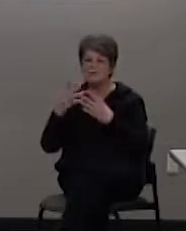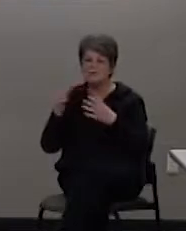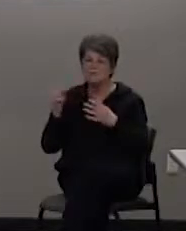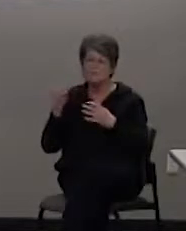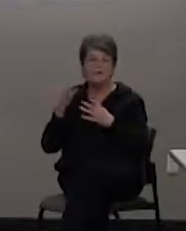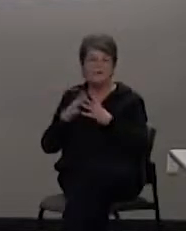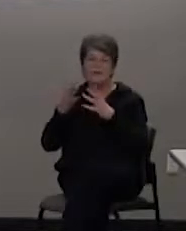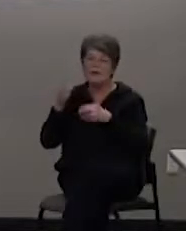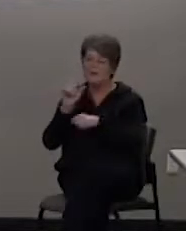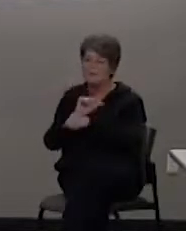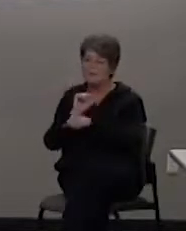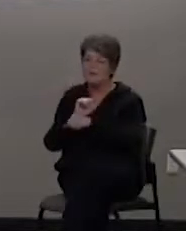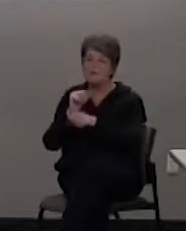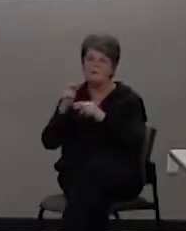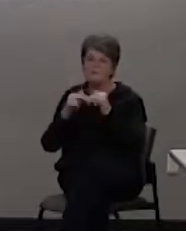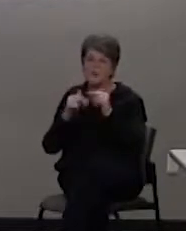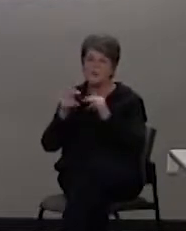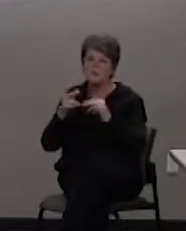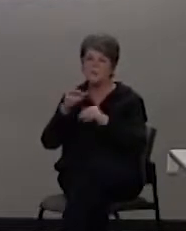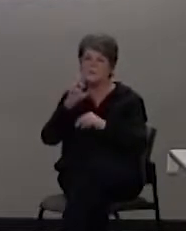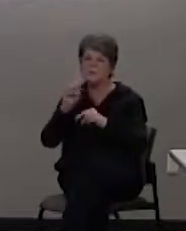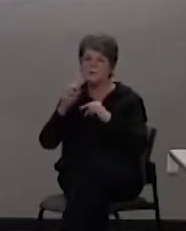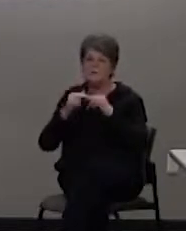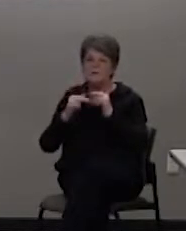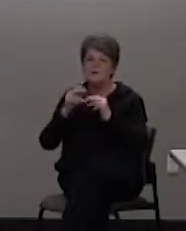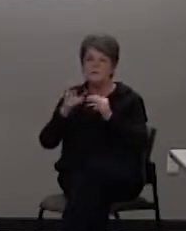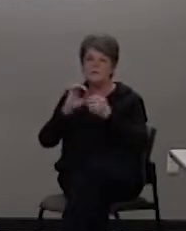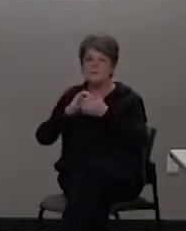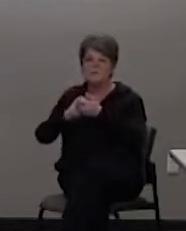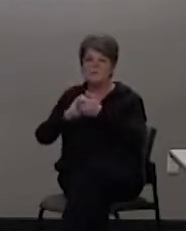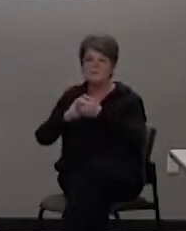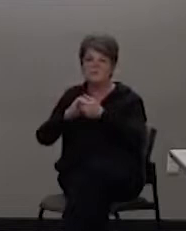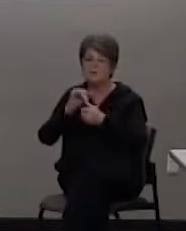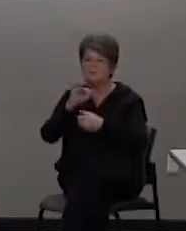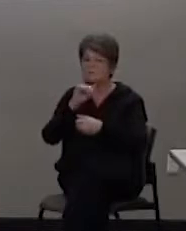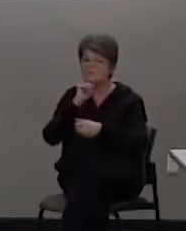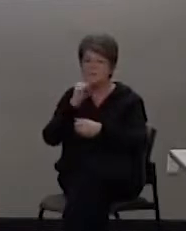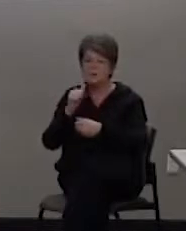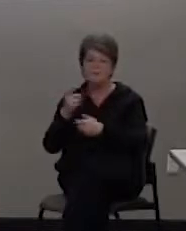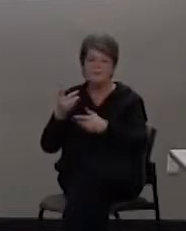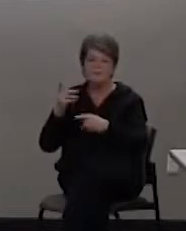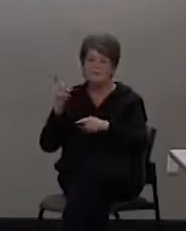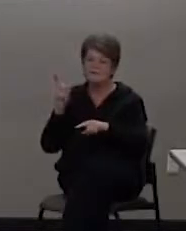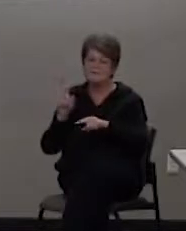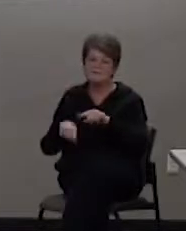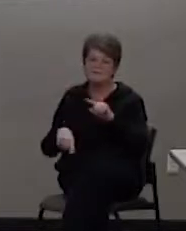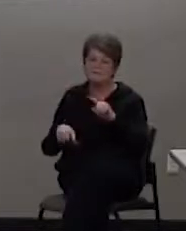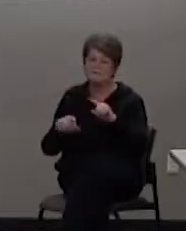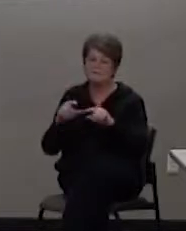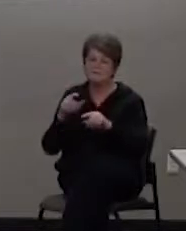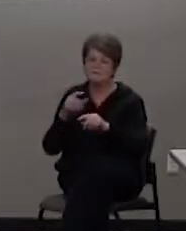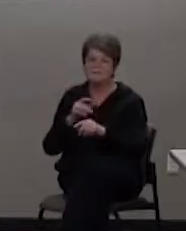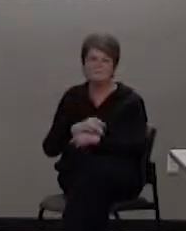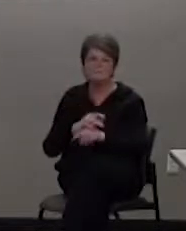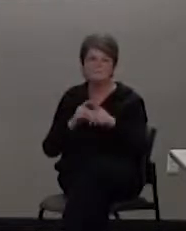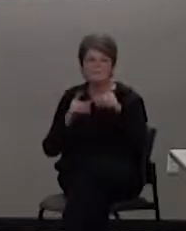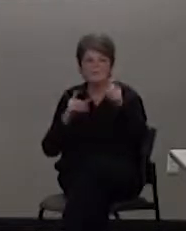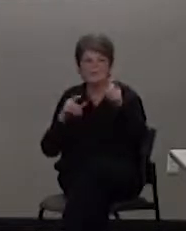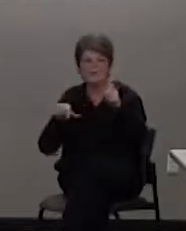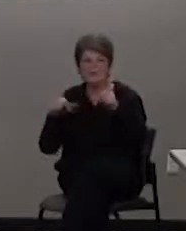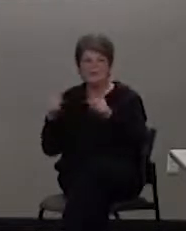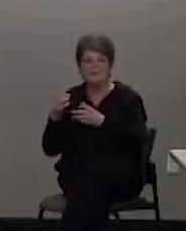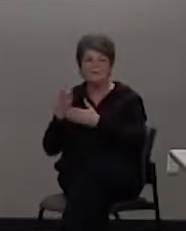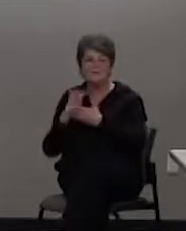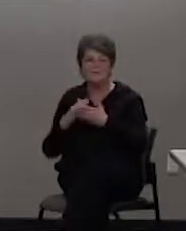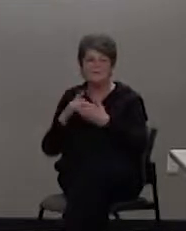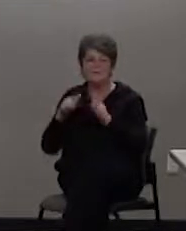in building and rebuilding those relationships. But if you don't, the partnership's going to be impossible to come by. And the other factor about